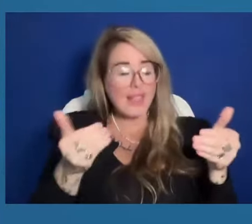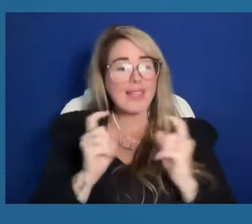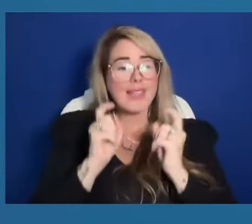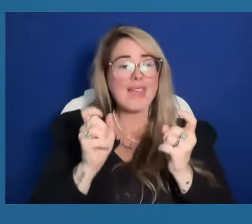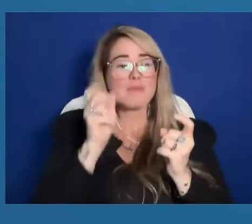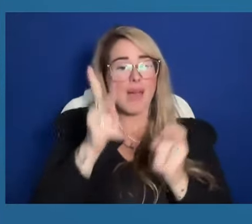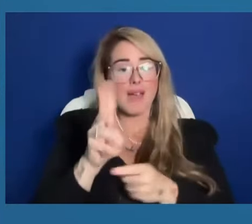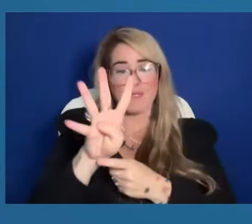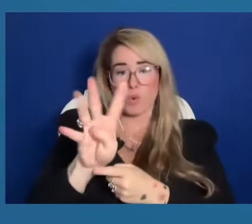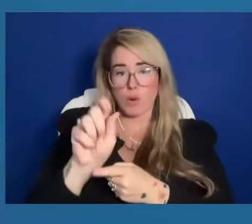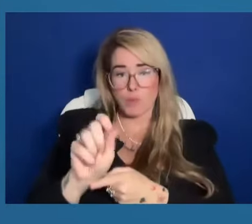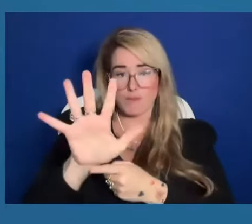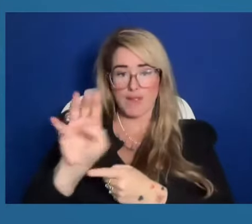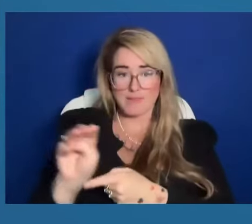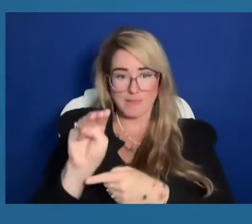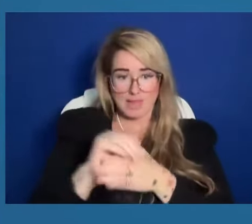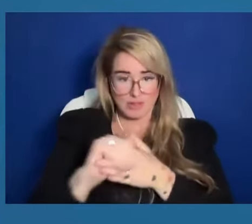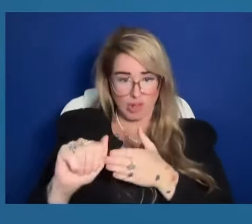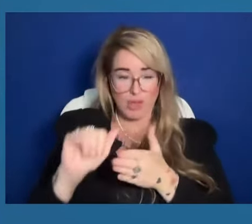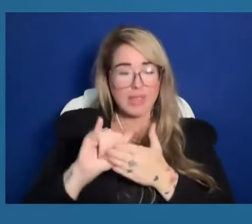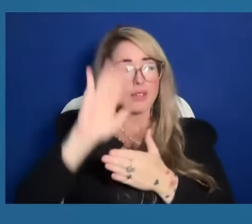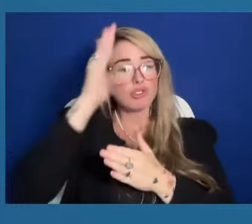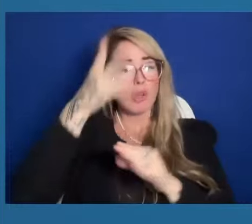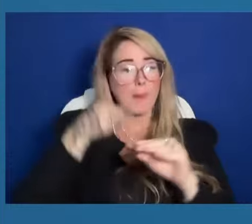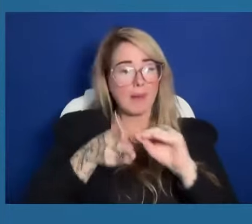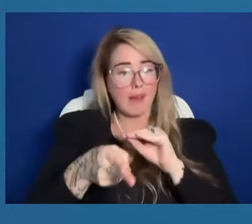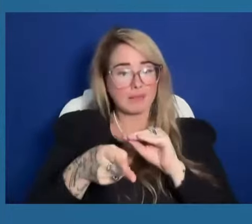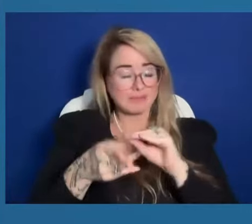million that Trump had cut.